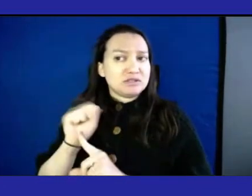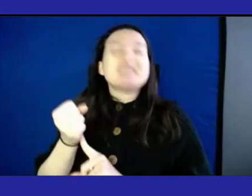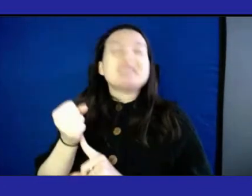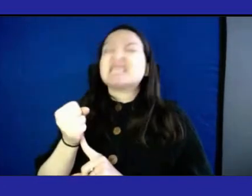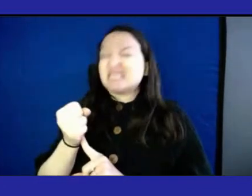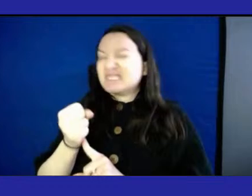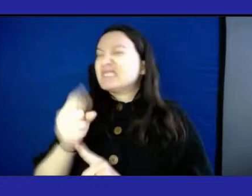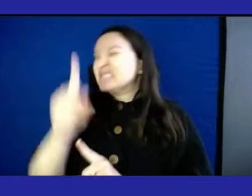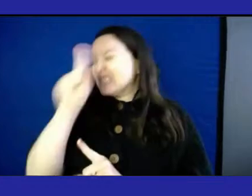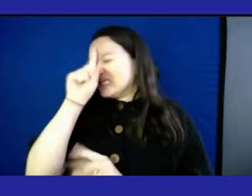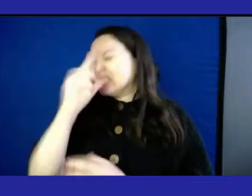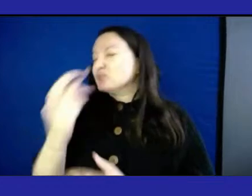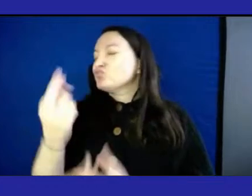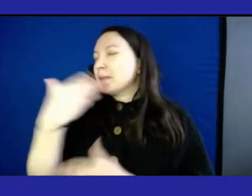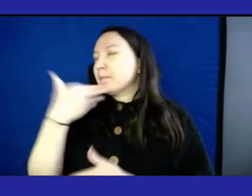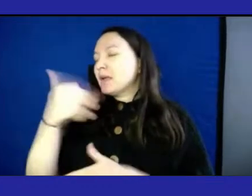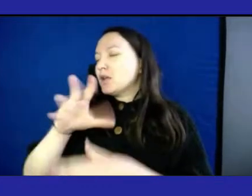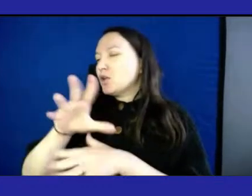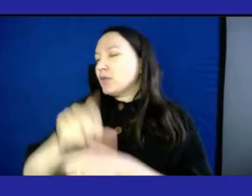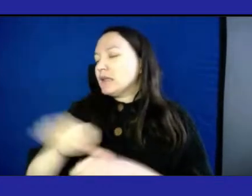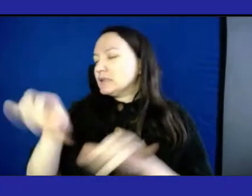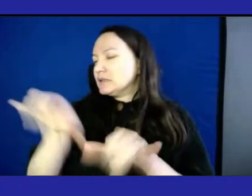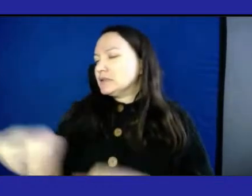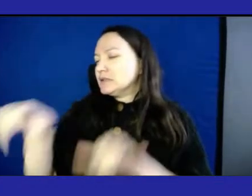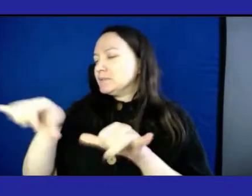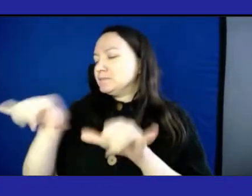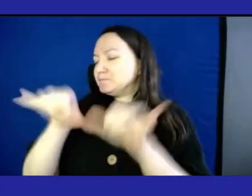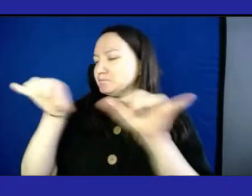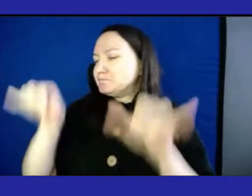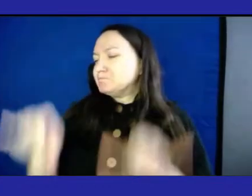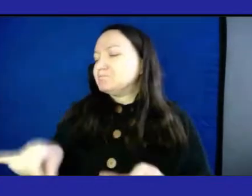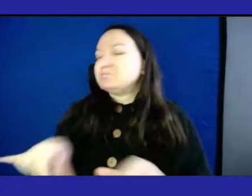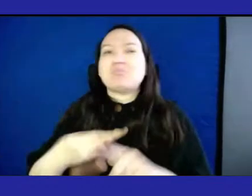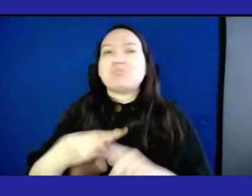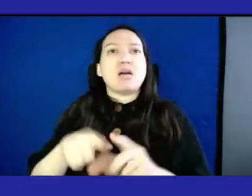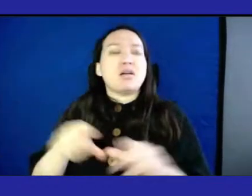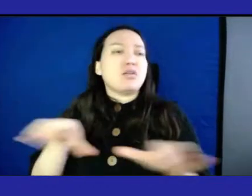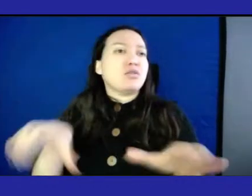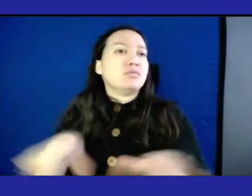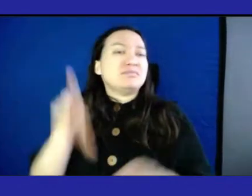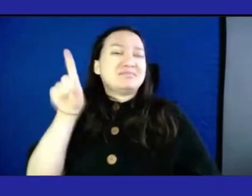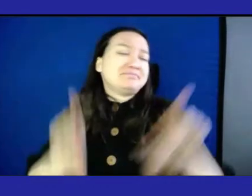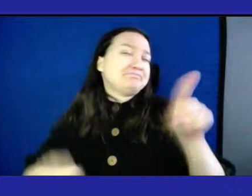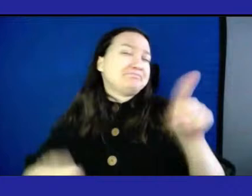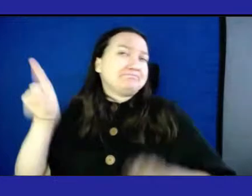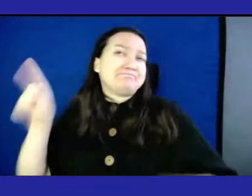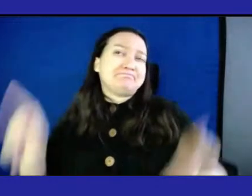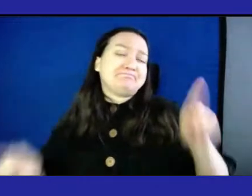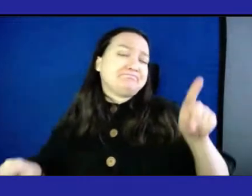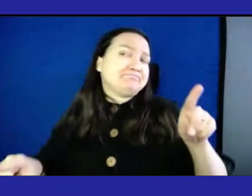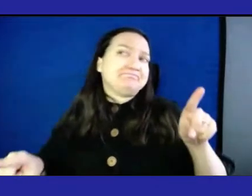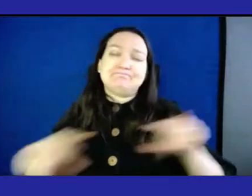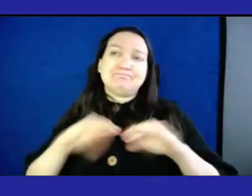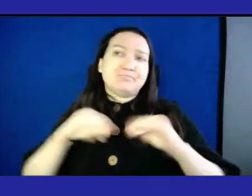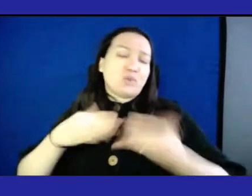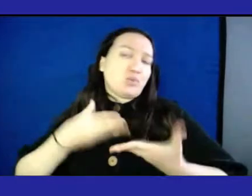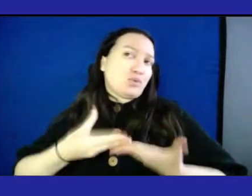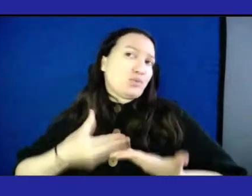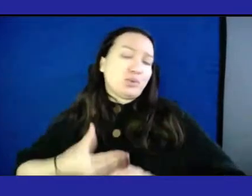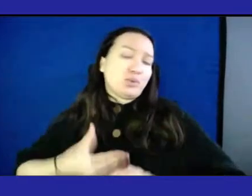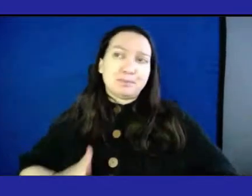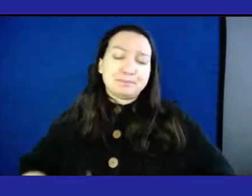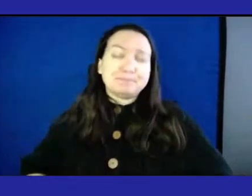best practice across the system, but the performance of it is variable. We don't Or have something? documentation, right? Like it's a